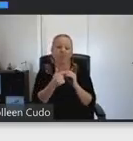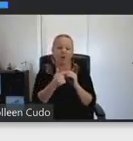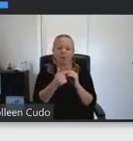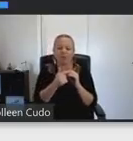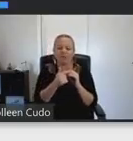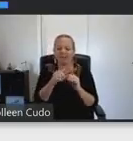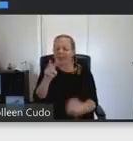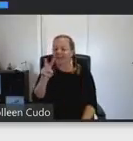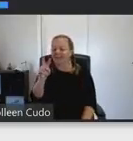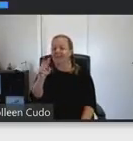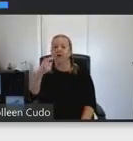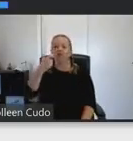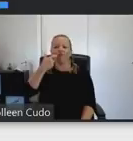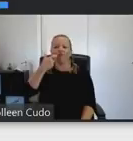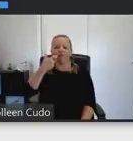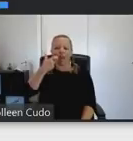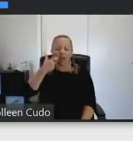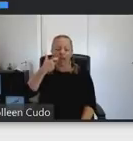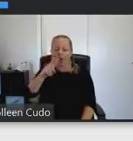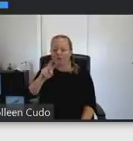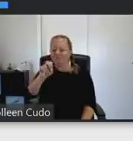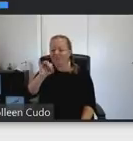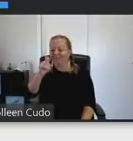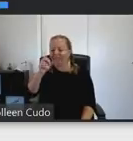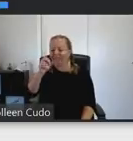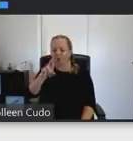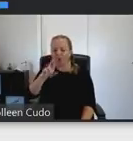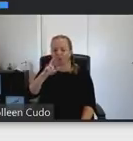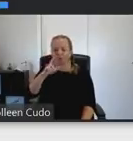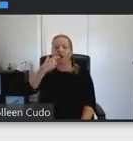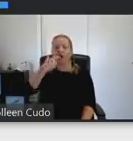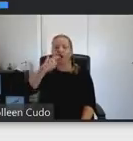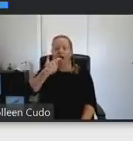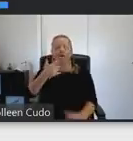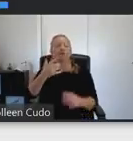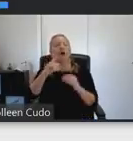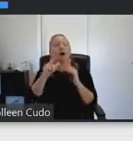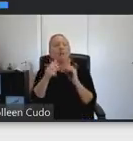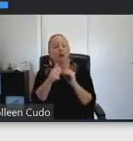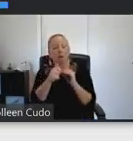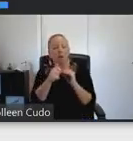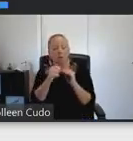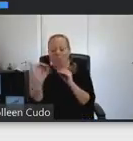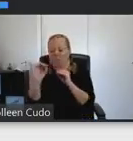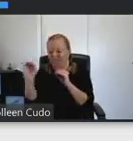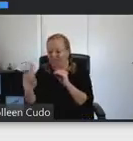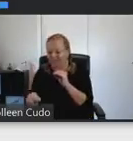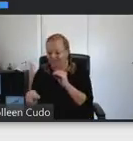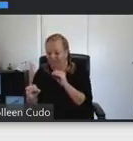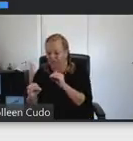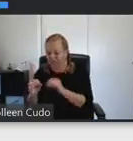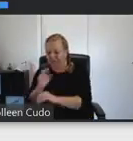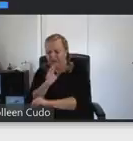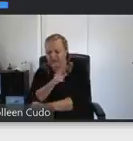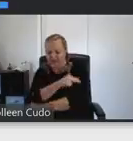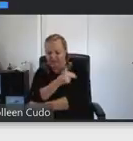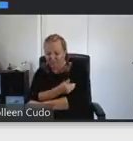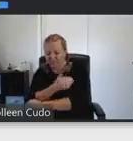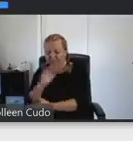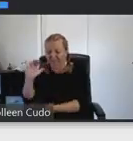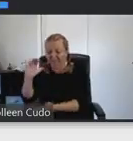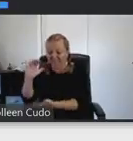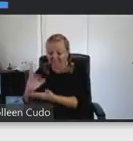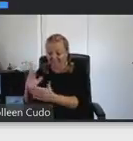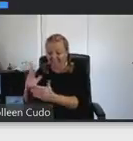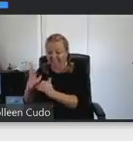availability, about the percentage of hospitals in our region that had less than 8 days